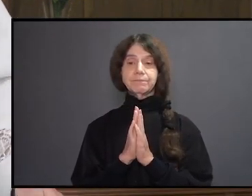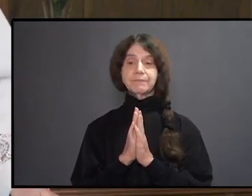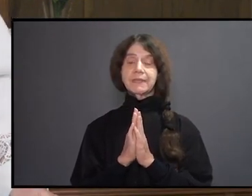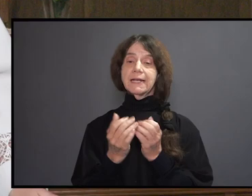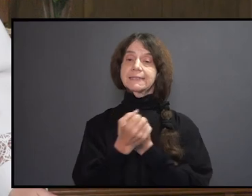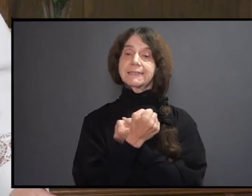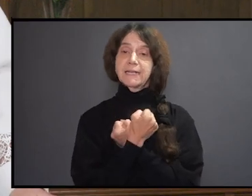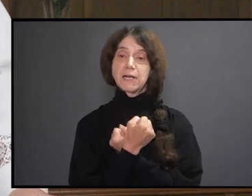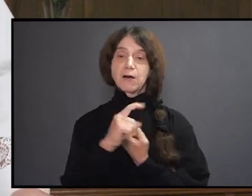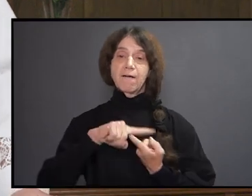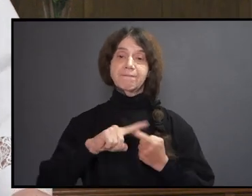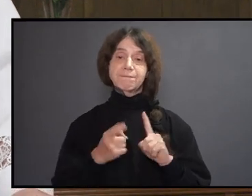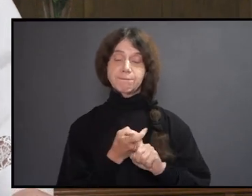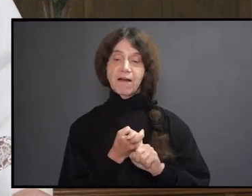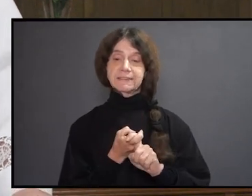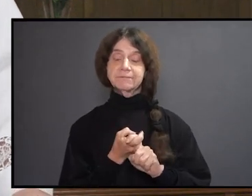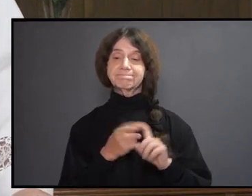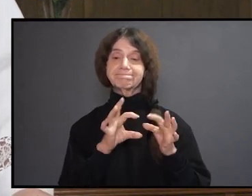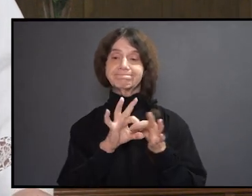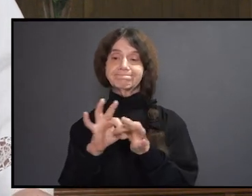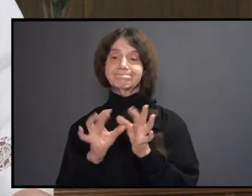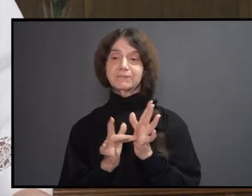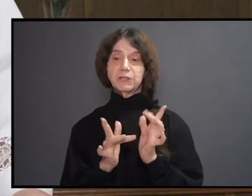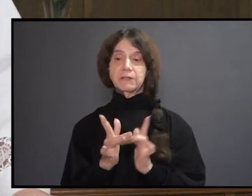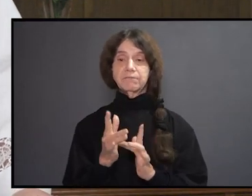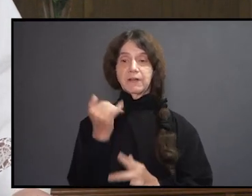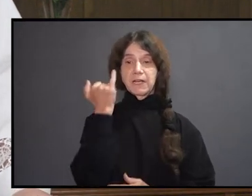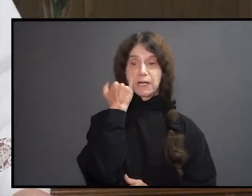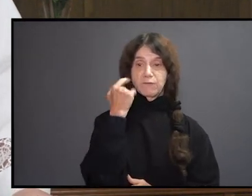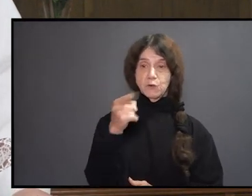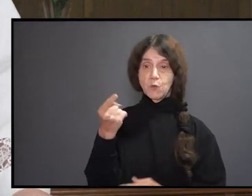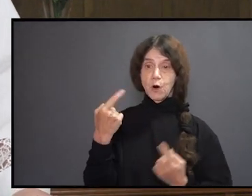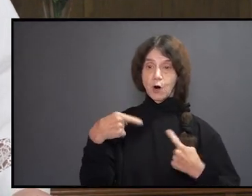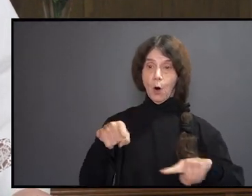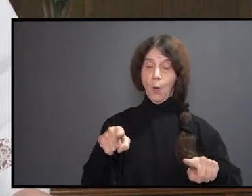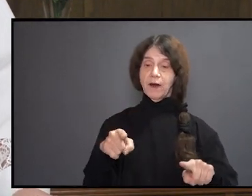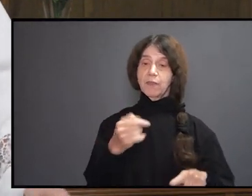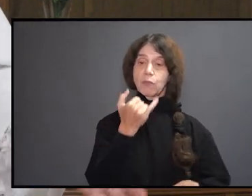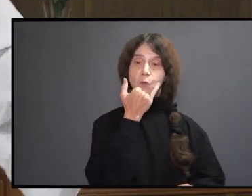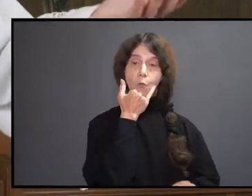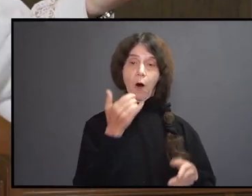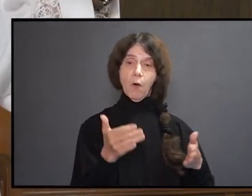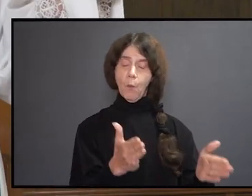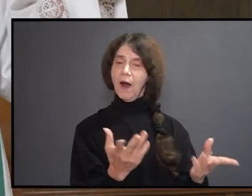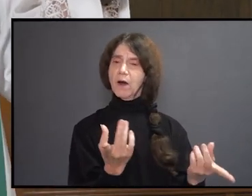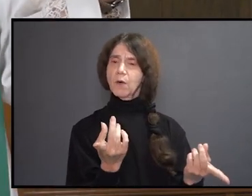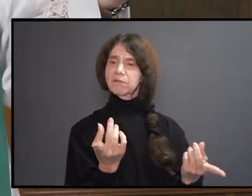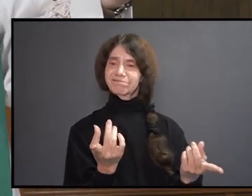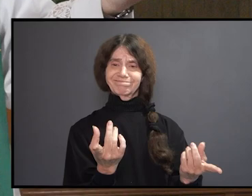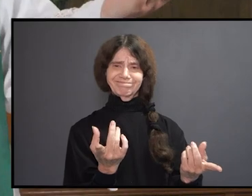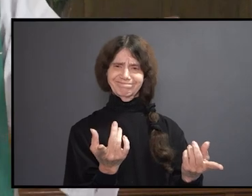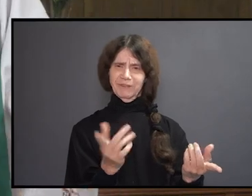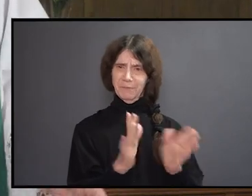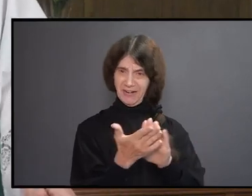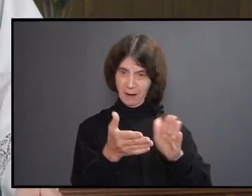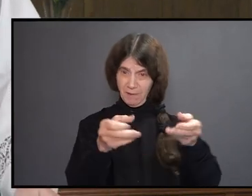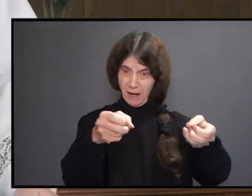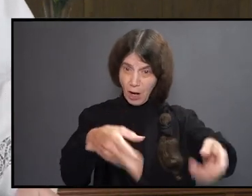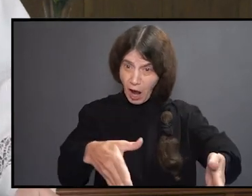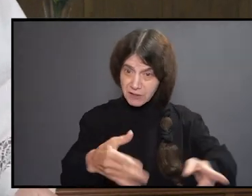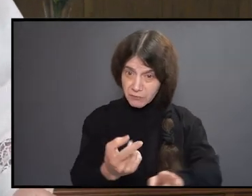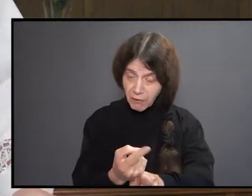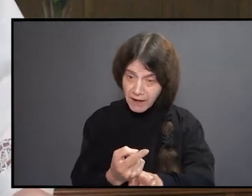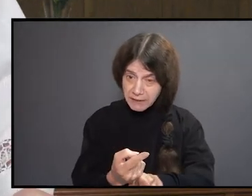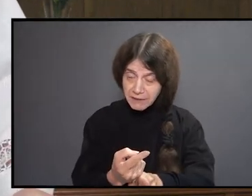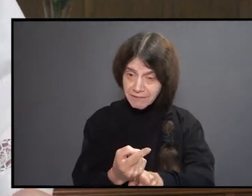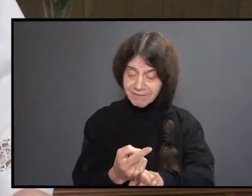Dear friends in Christ, if you are going the wrong way, you get lost.